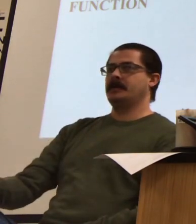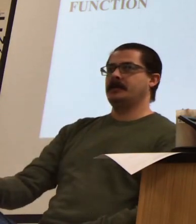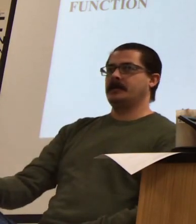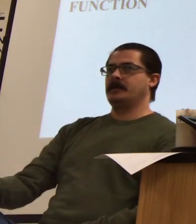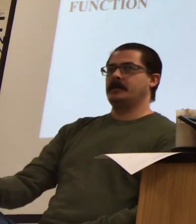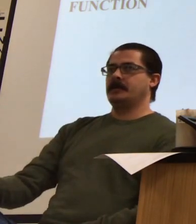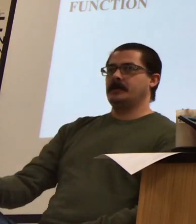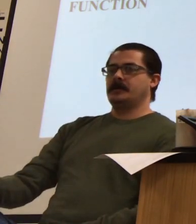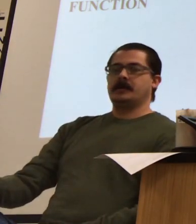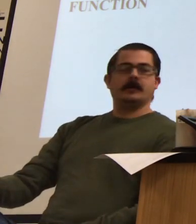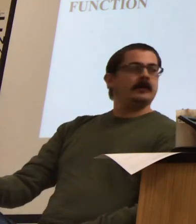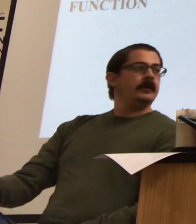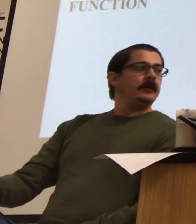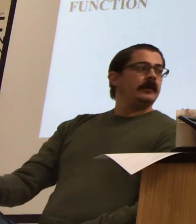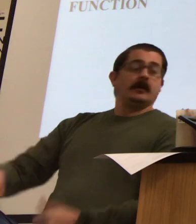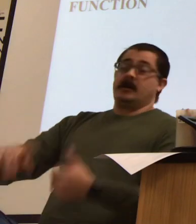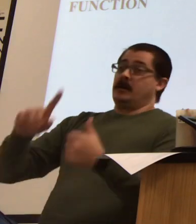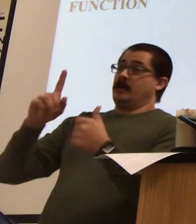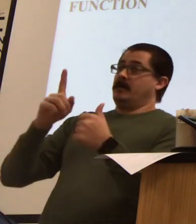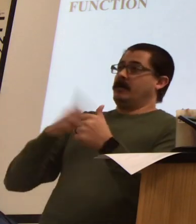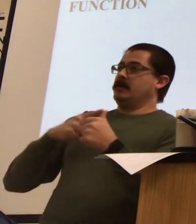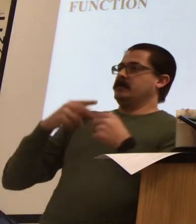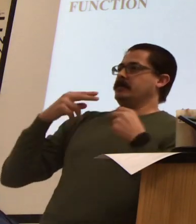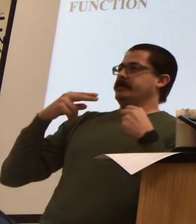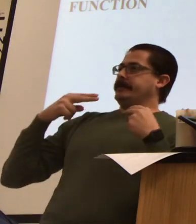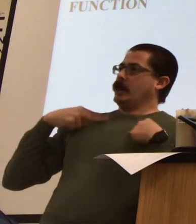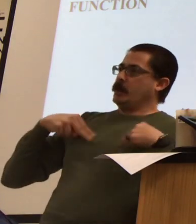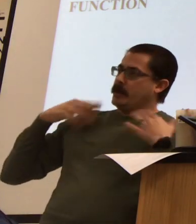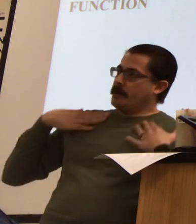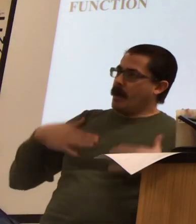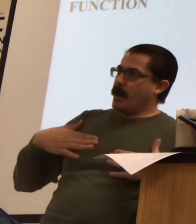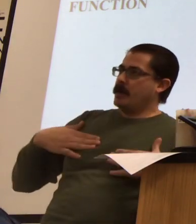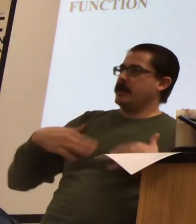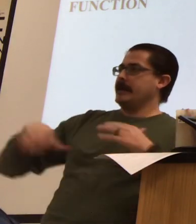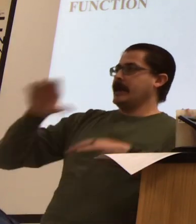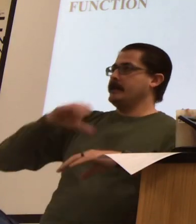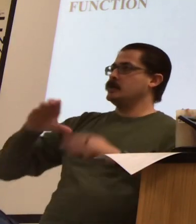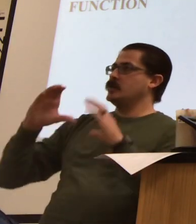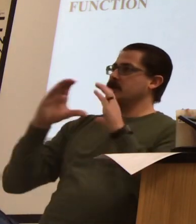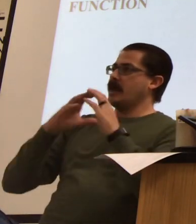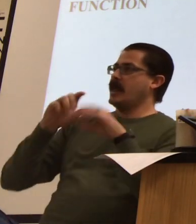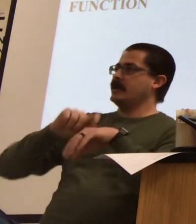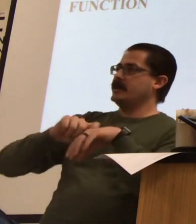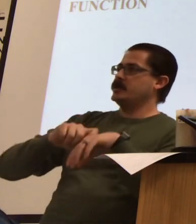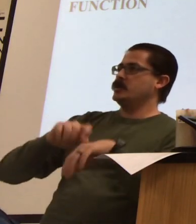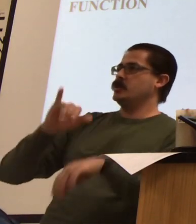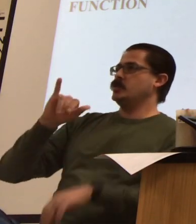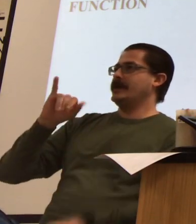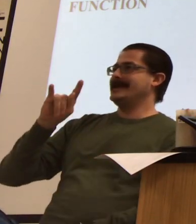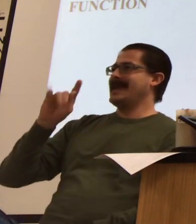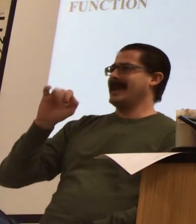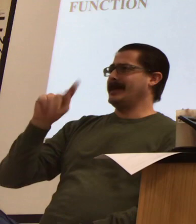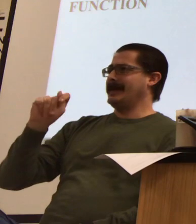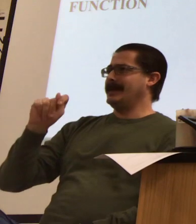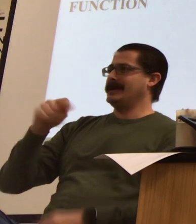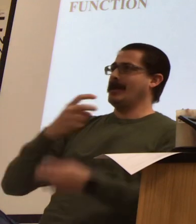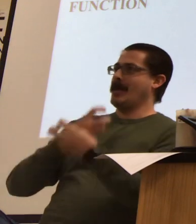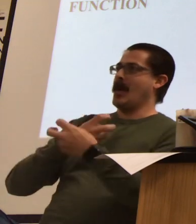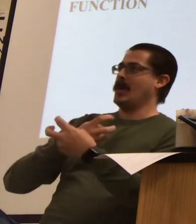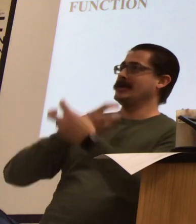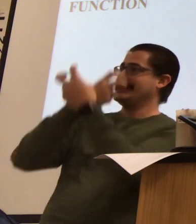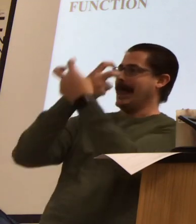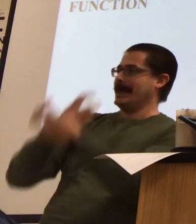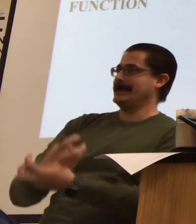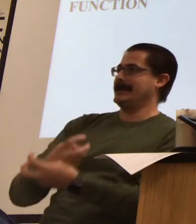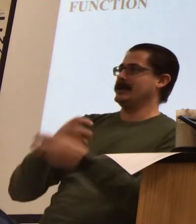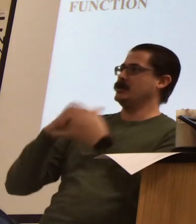So just don't look at that. So the first one is like the human body, chemistry, cells, tissue, integument, bones, skeleton,